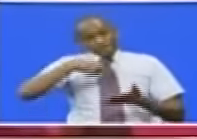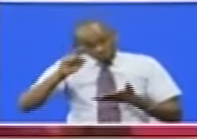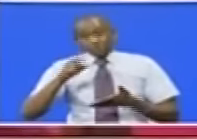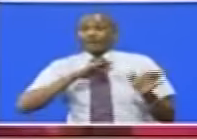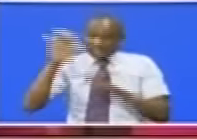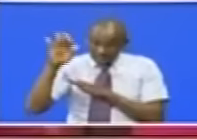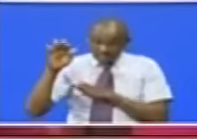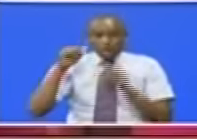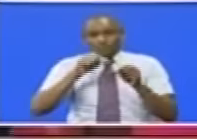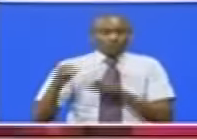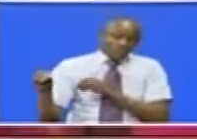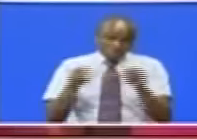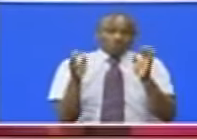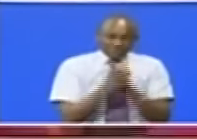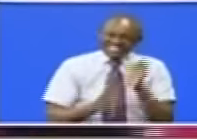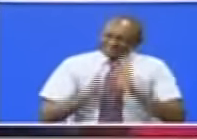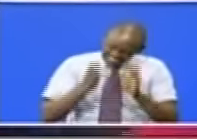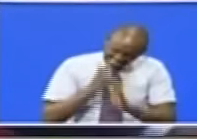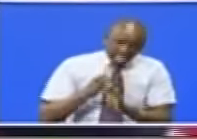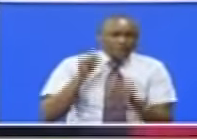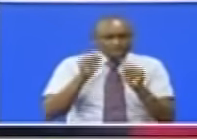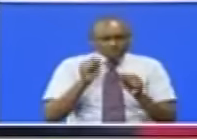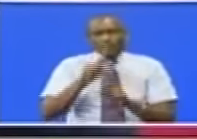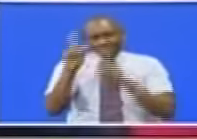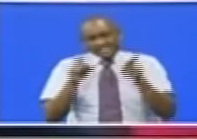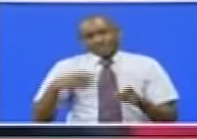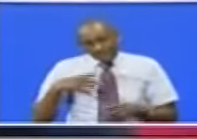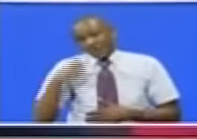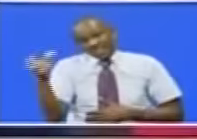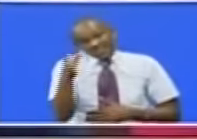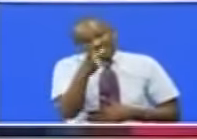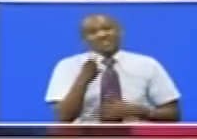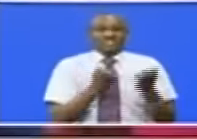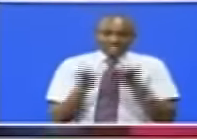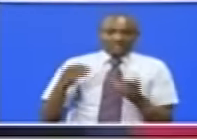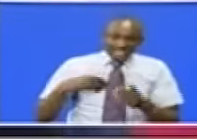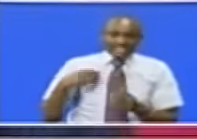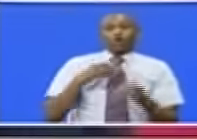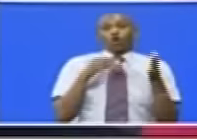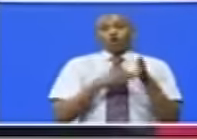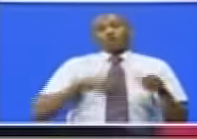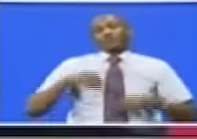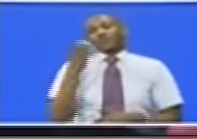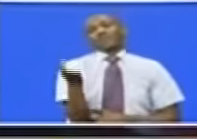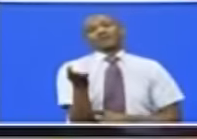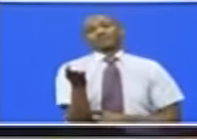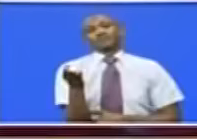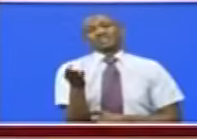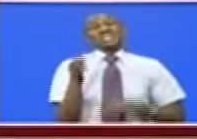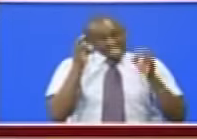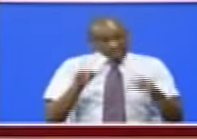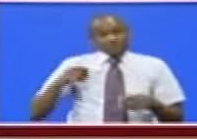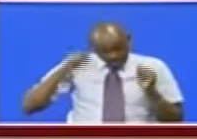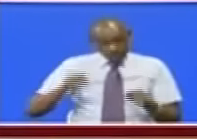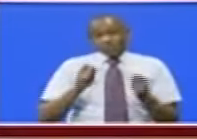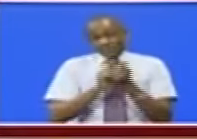House, to move forth with speed and vet those people currently serving in the employ of the Commission. If I were to meet